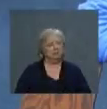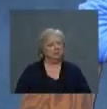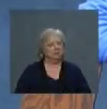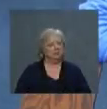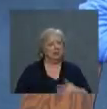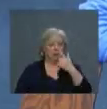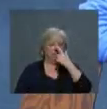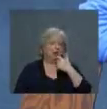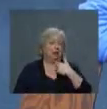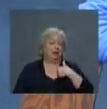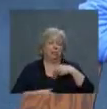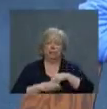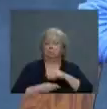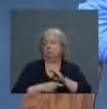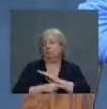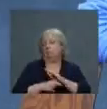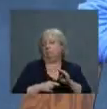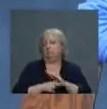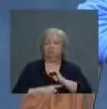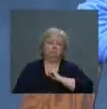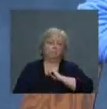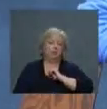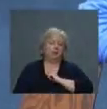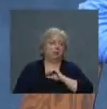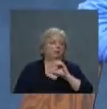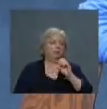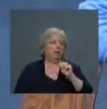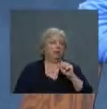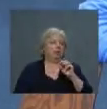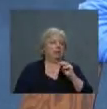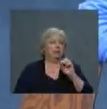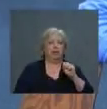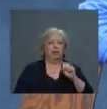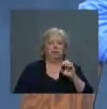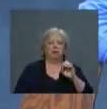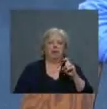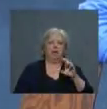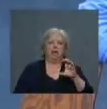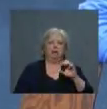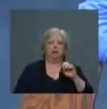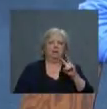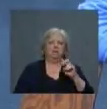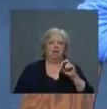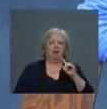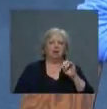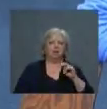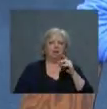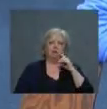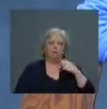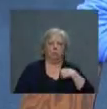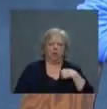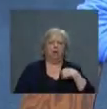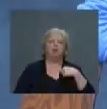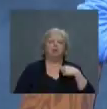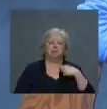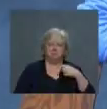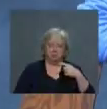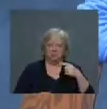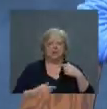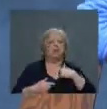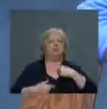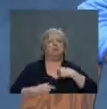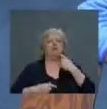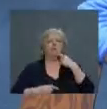Because I've been in business myself. Sam's Excavation on Little Rock was me for 20 years before I decided to go to work for Pulaski County Road and